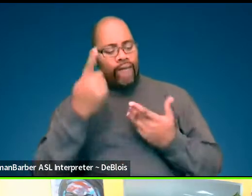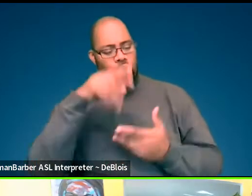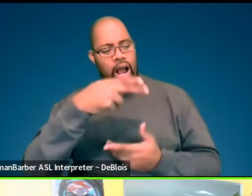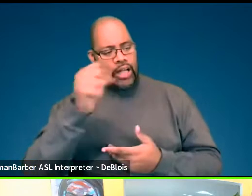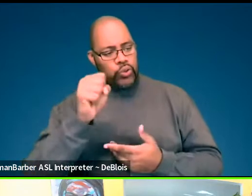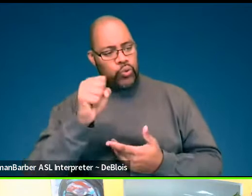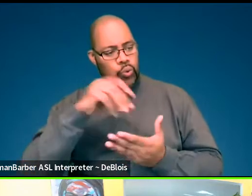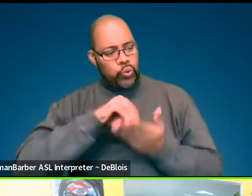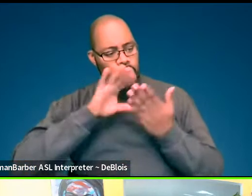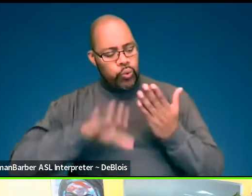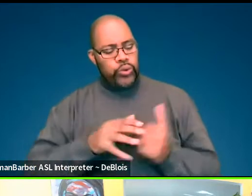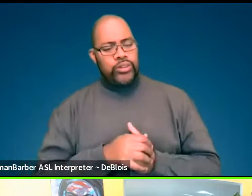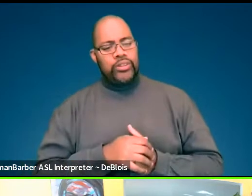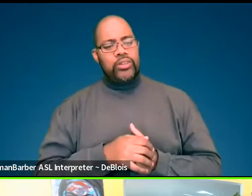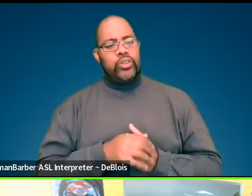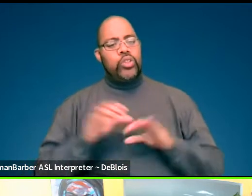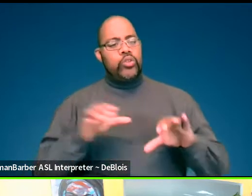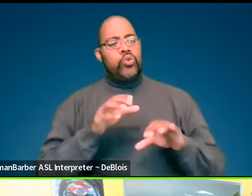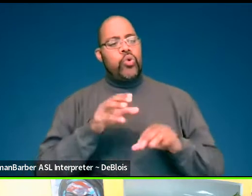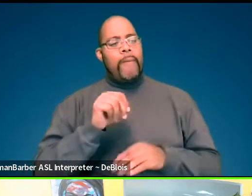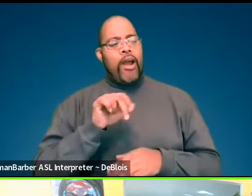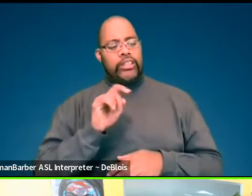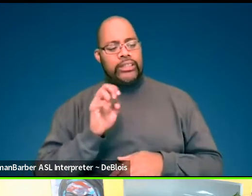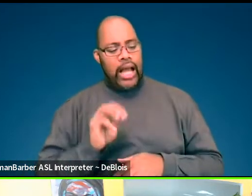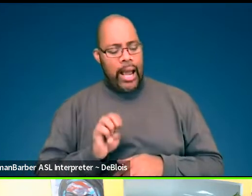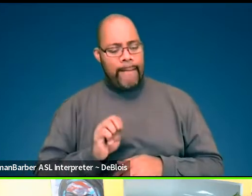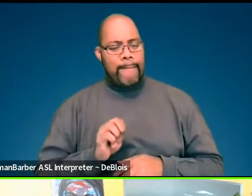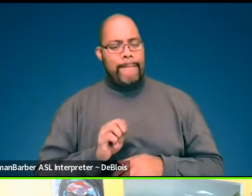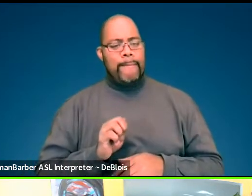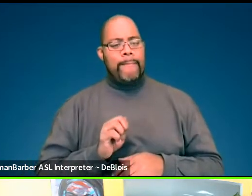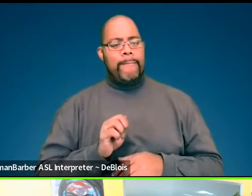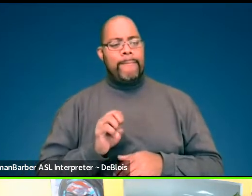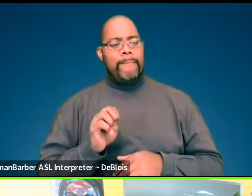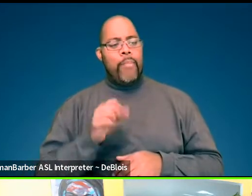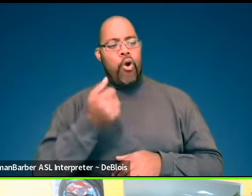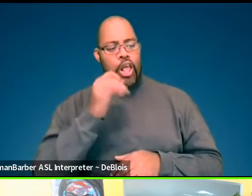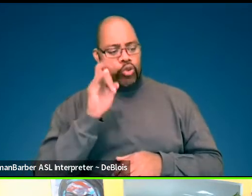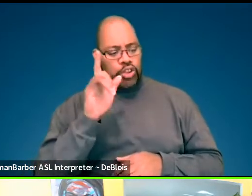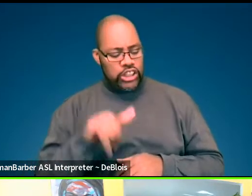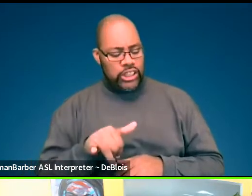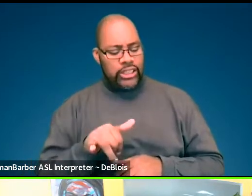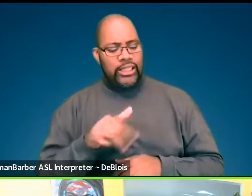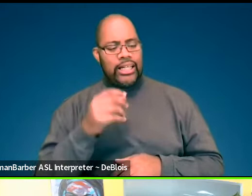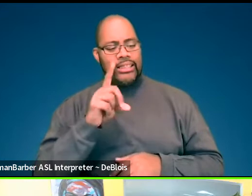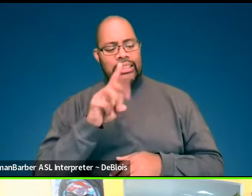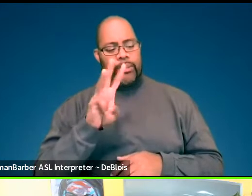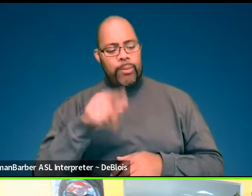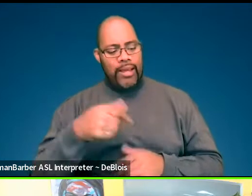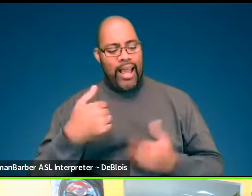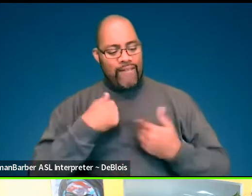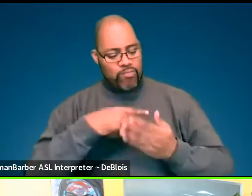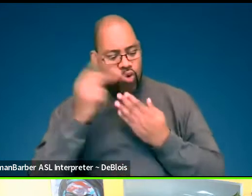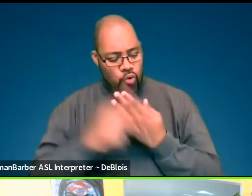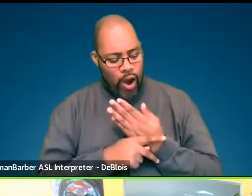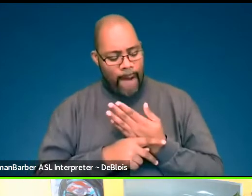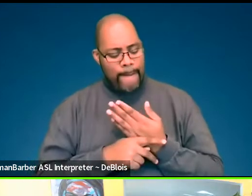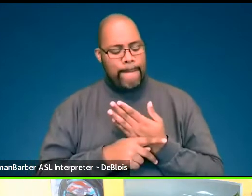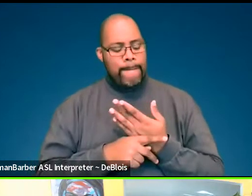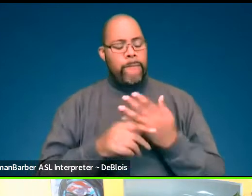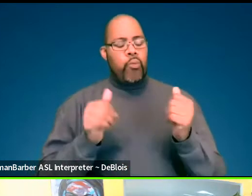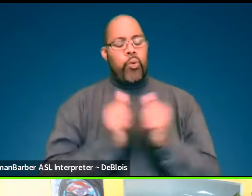students to do maritime archaeology. I know DWP has a program